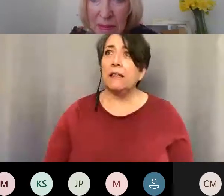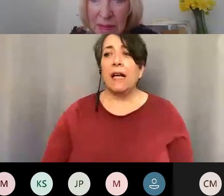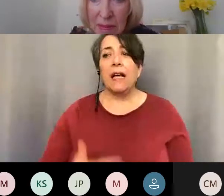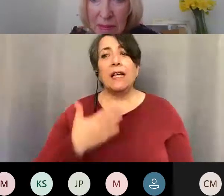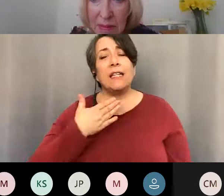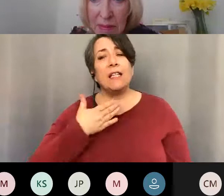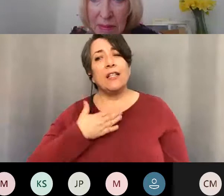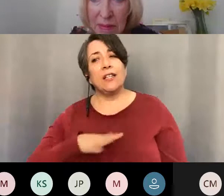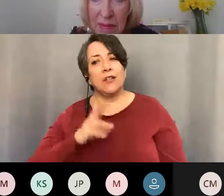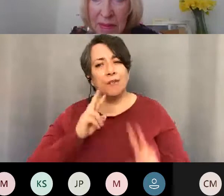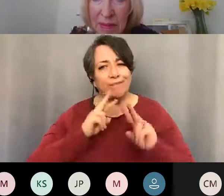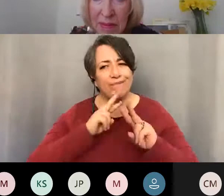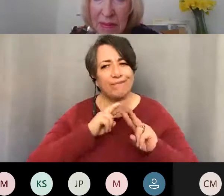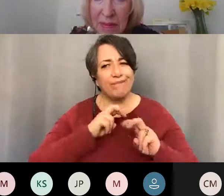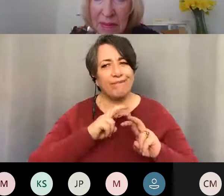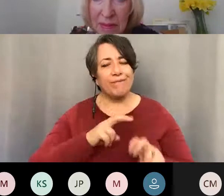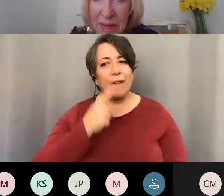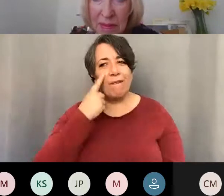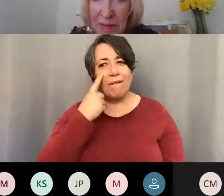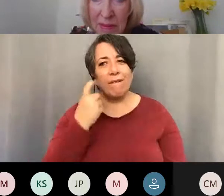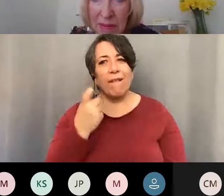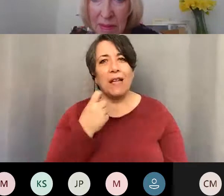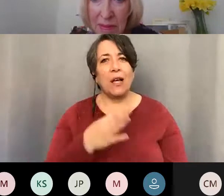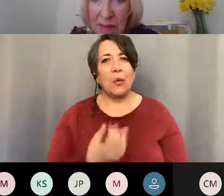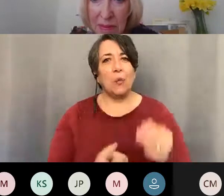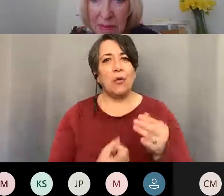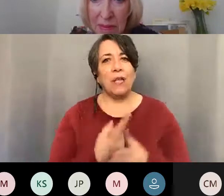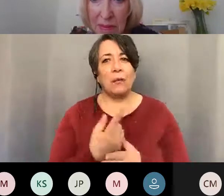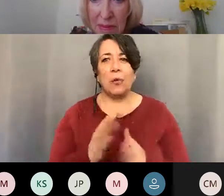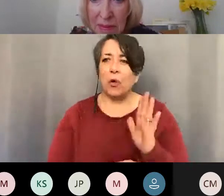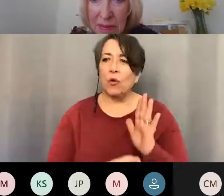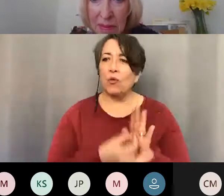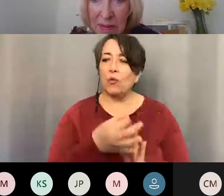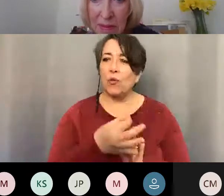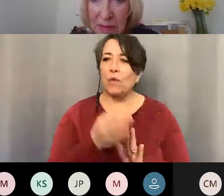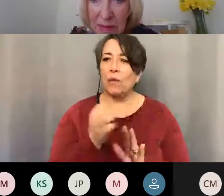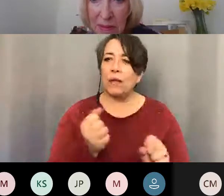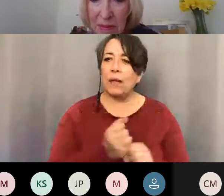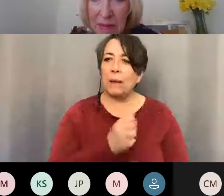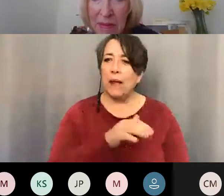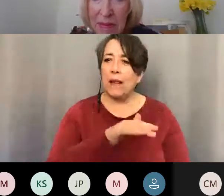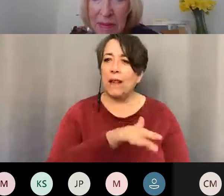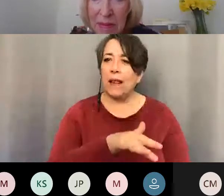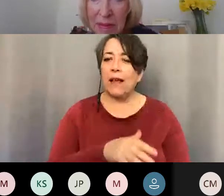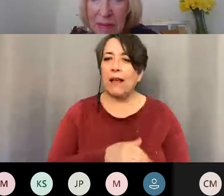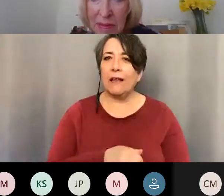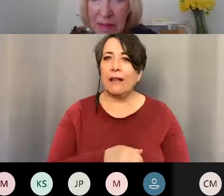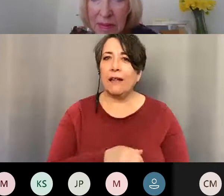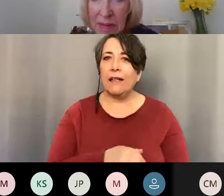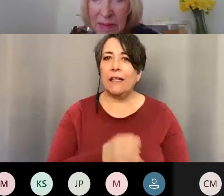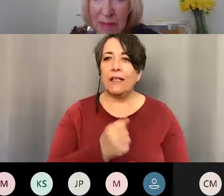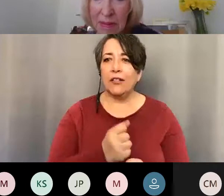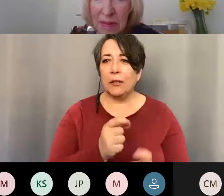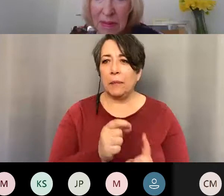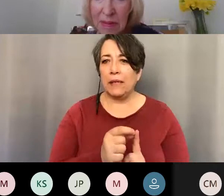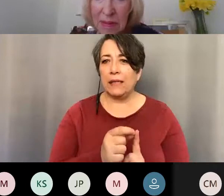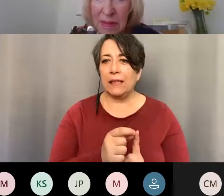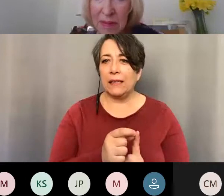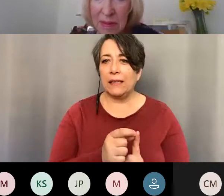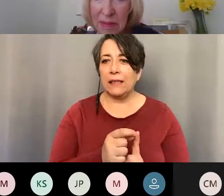find out about some of the improvements they were trying to make around the front end into GP practices. Thank you very